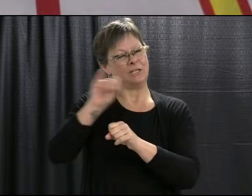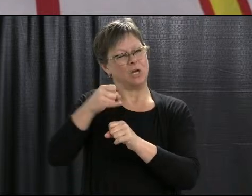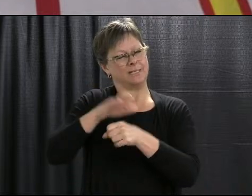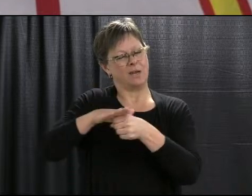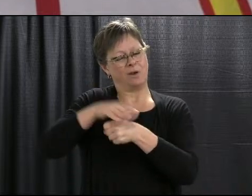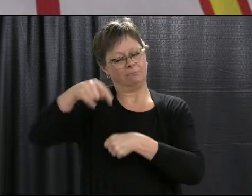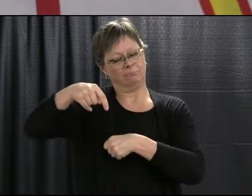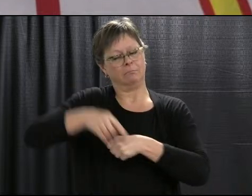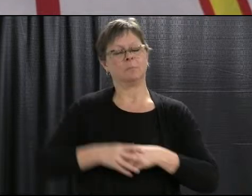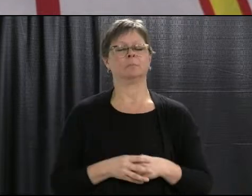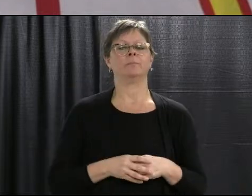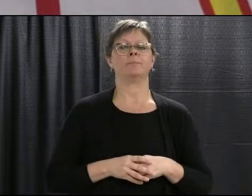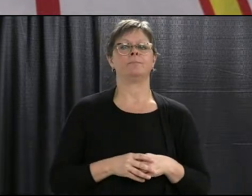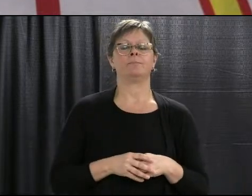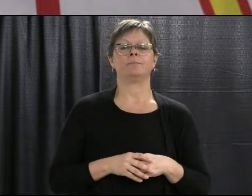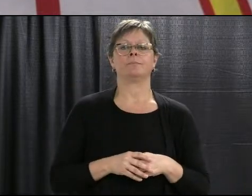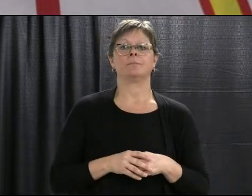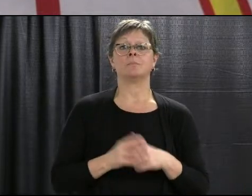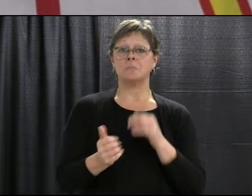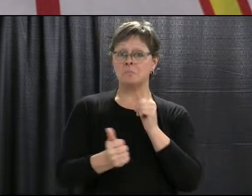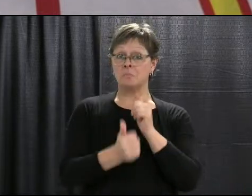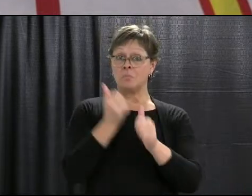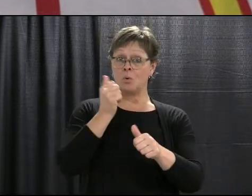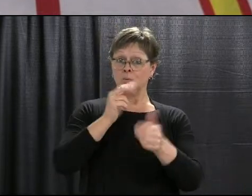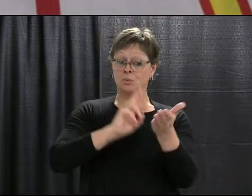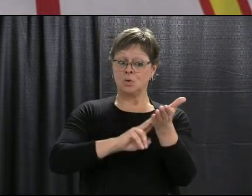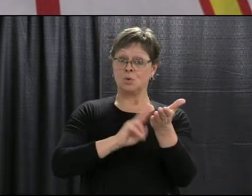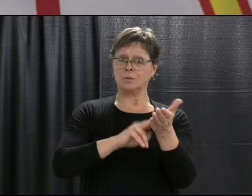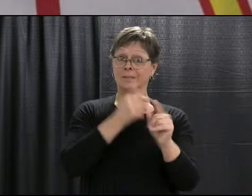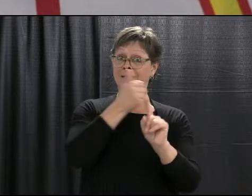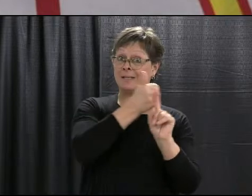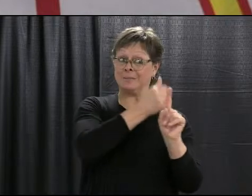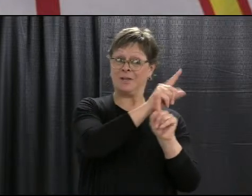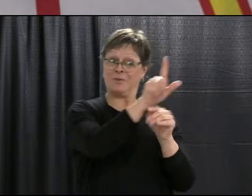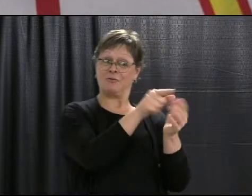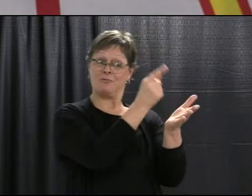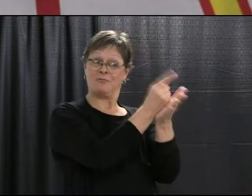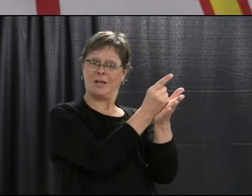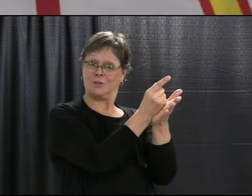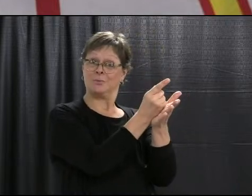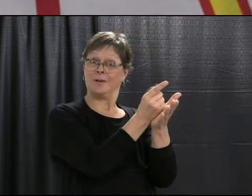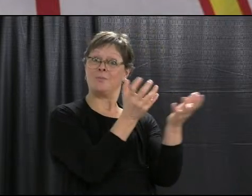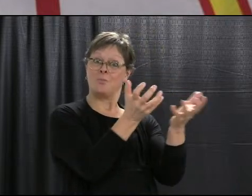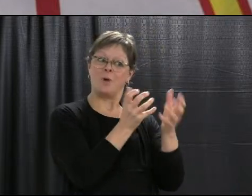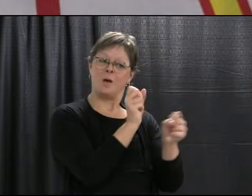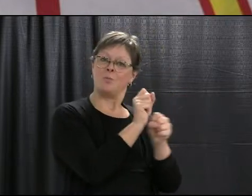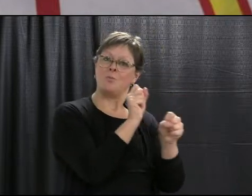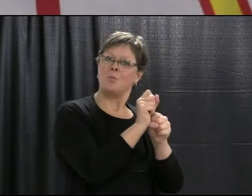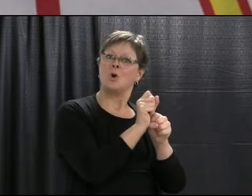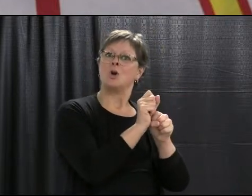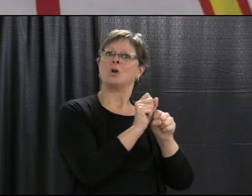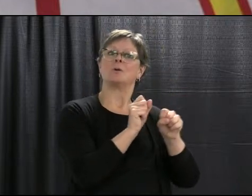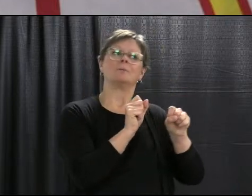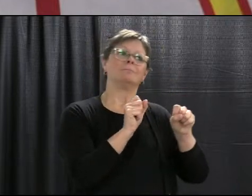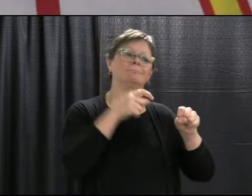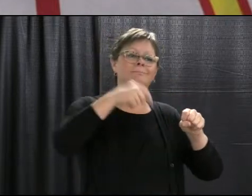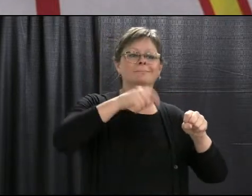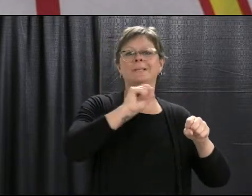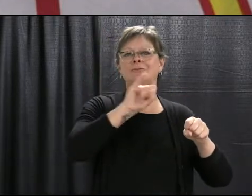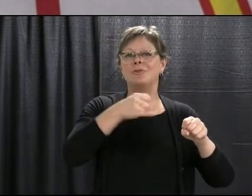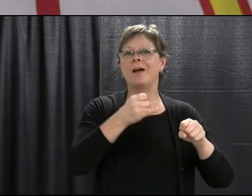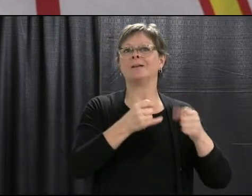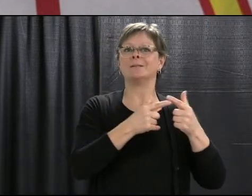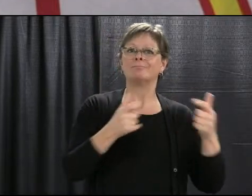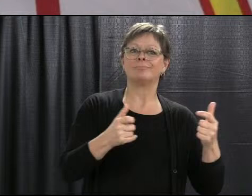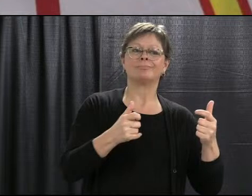This is an area, most nurses who graduate want to work in the urban areas. Some, thankfully, go